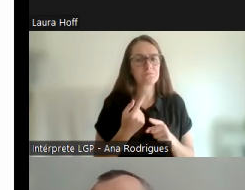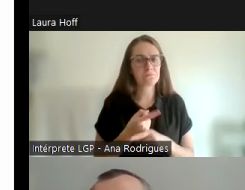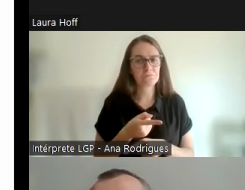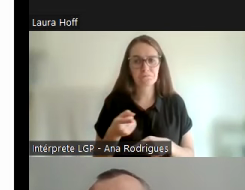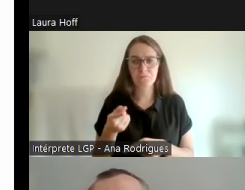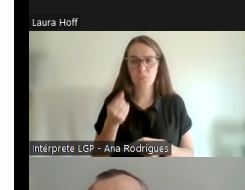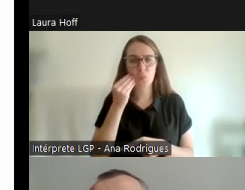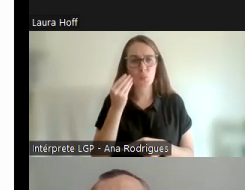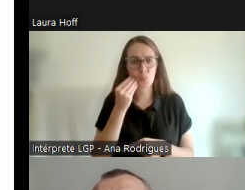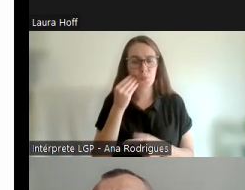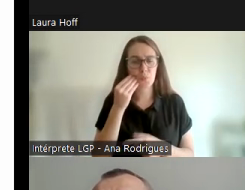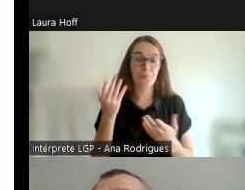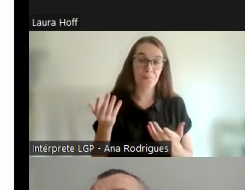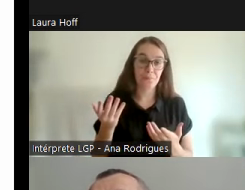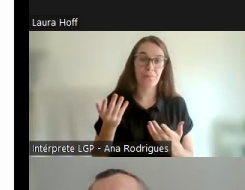We